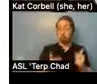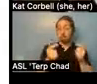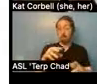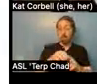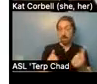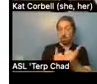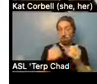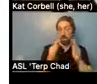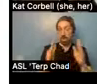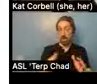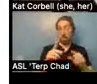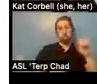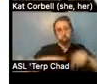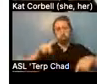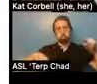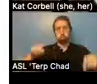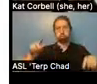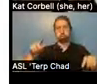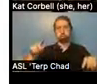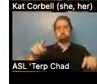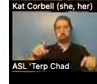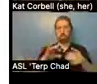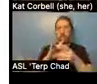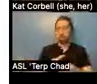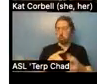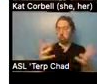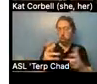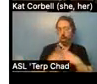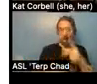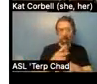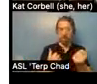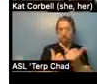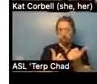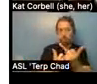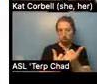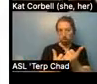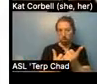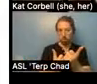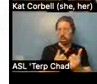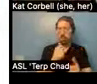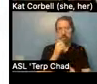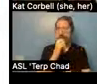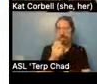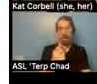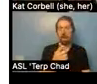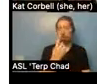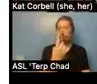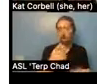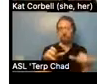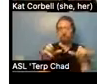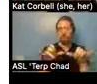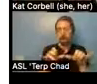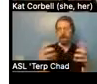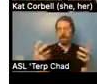terms of what supportive services they need or want. There is no one size fits all as Kat, uh, brought up